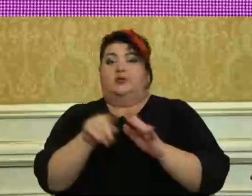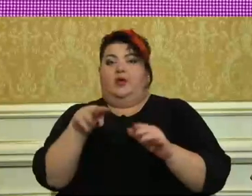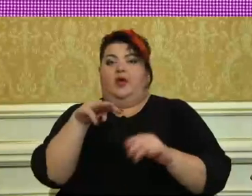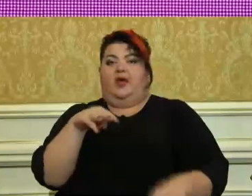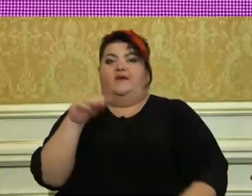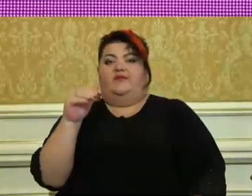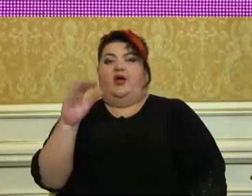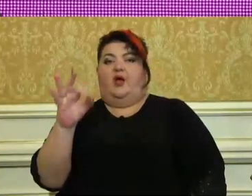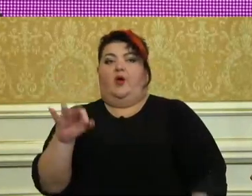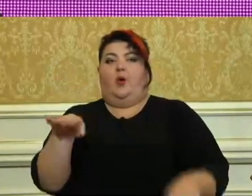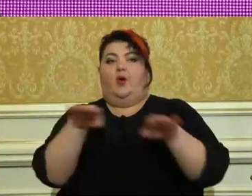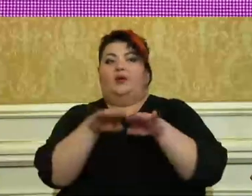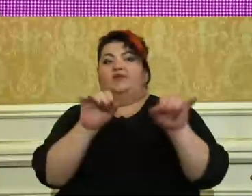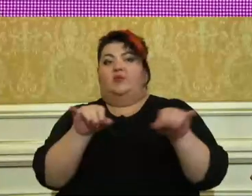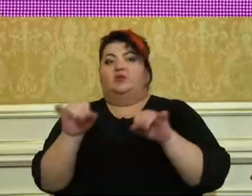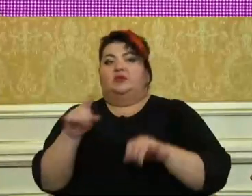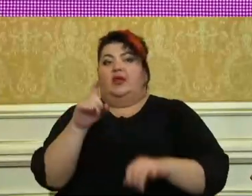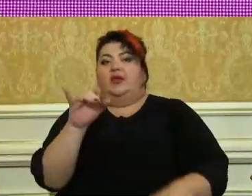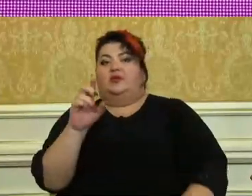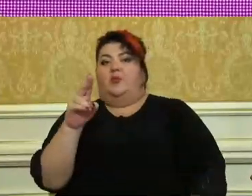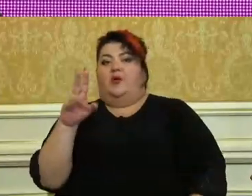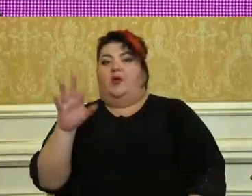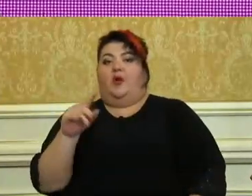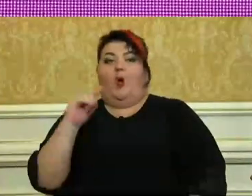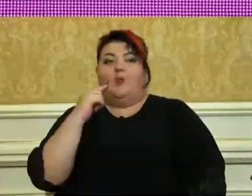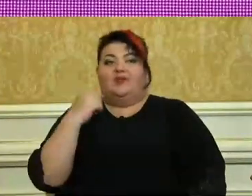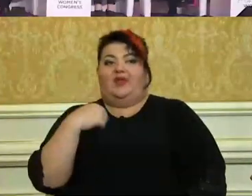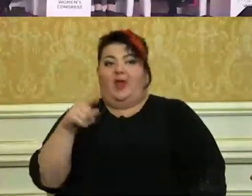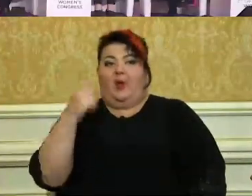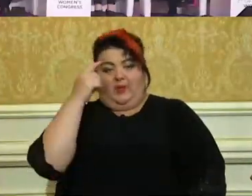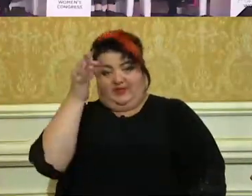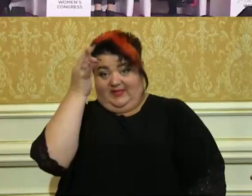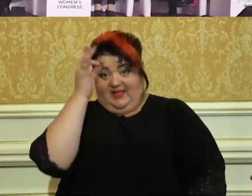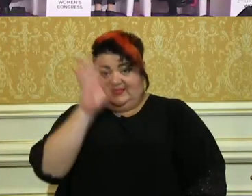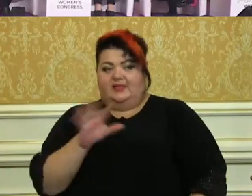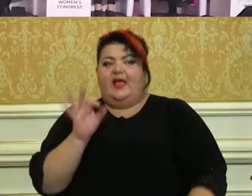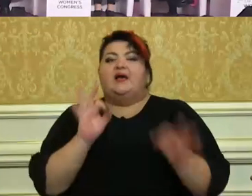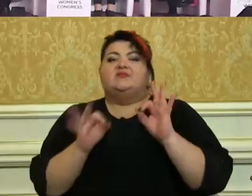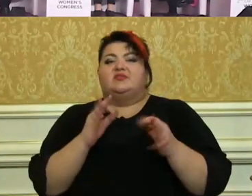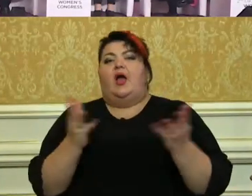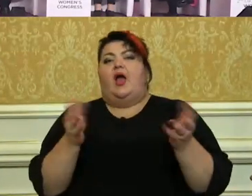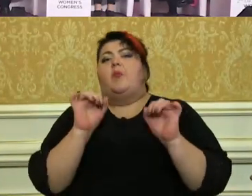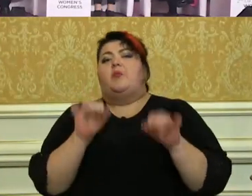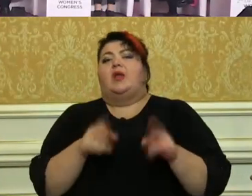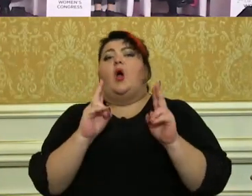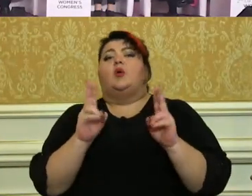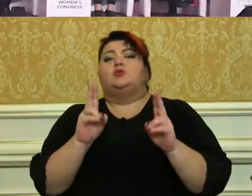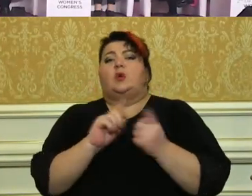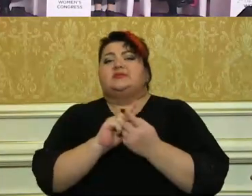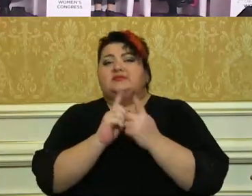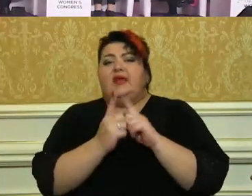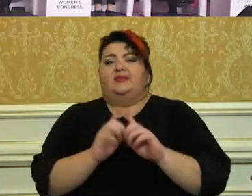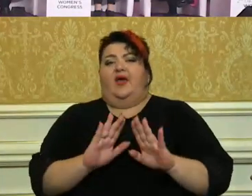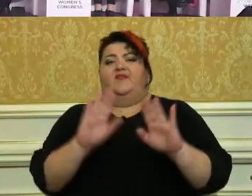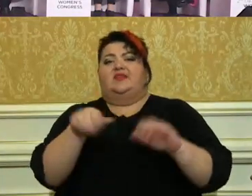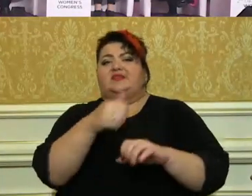actually did, it was equal opportunities, probably Gennady Zubko can also be mentioned,